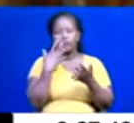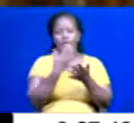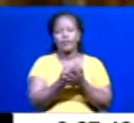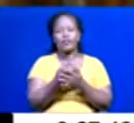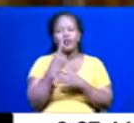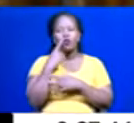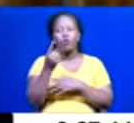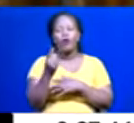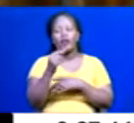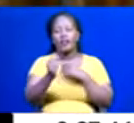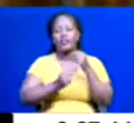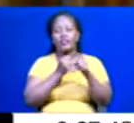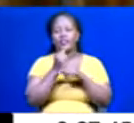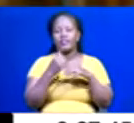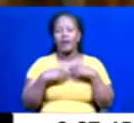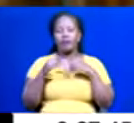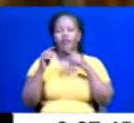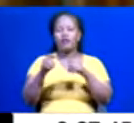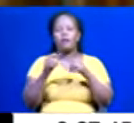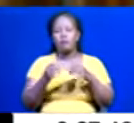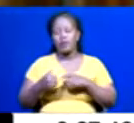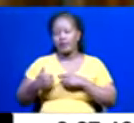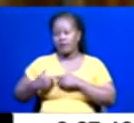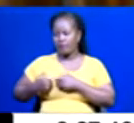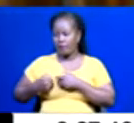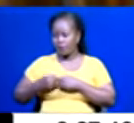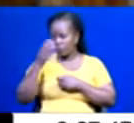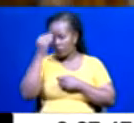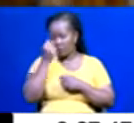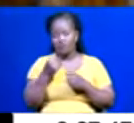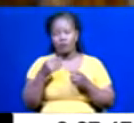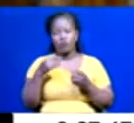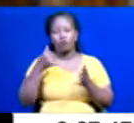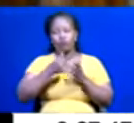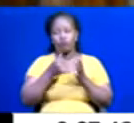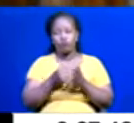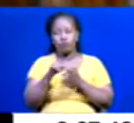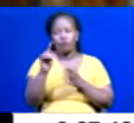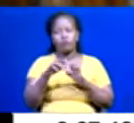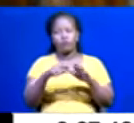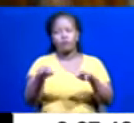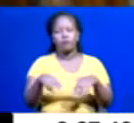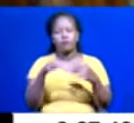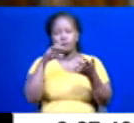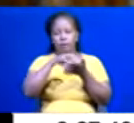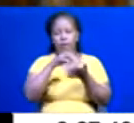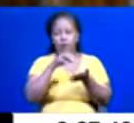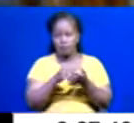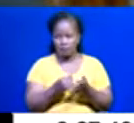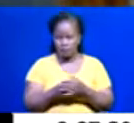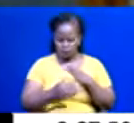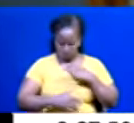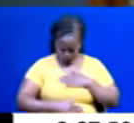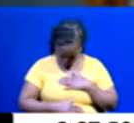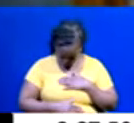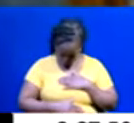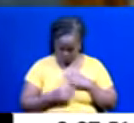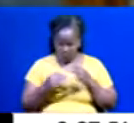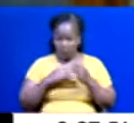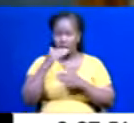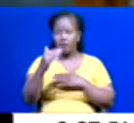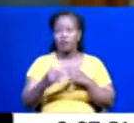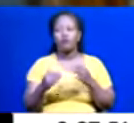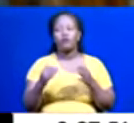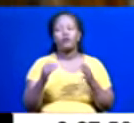and ex-girlfriend for fixing him in a defilement case. Your Honor, the following morning, the board